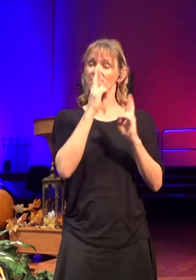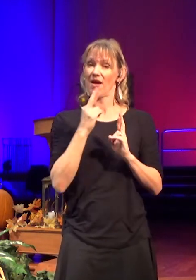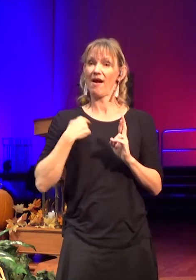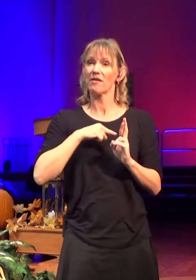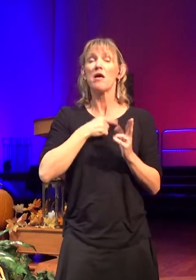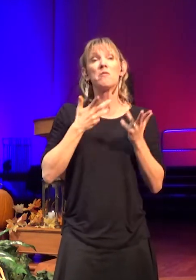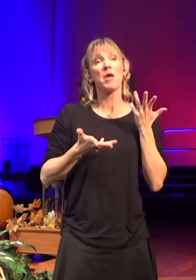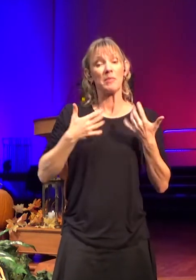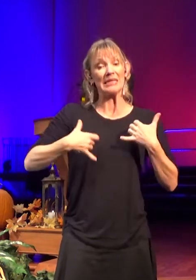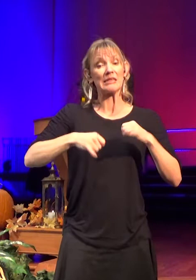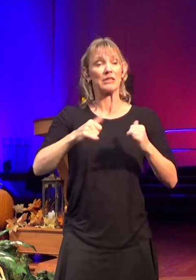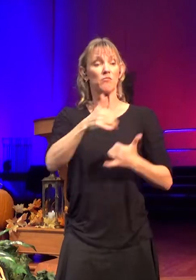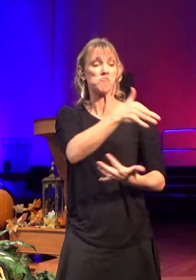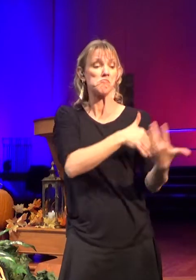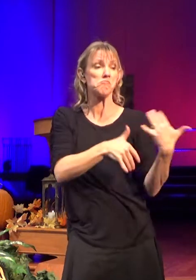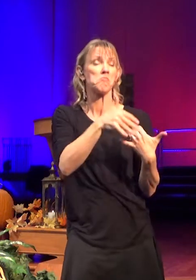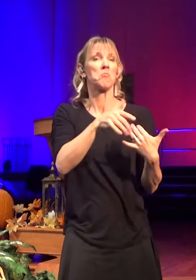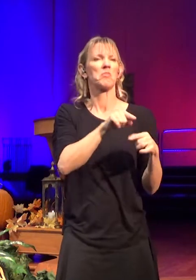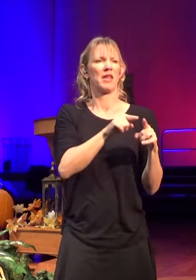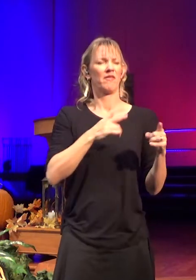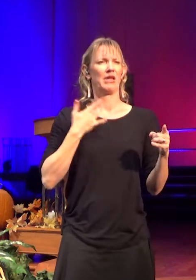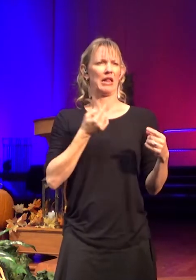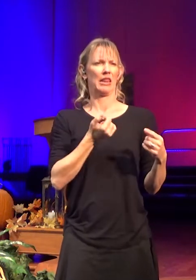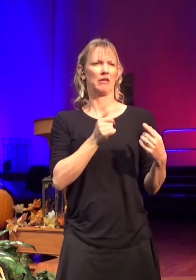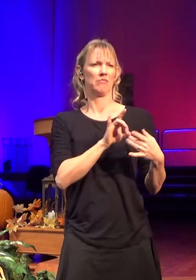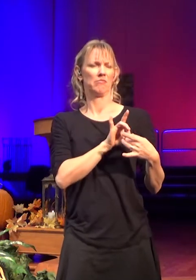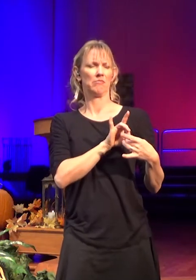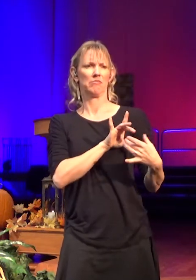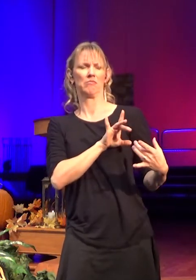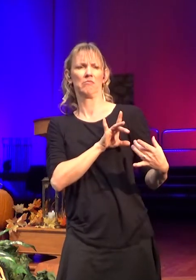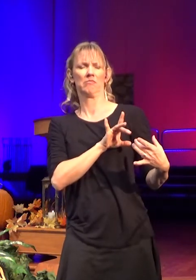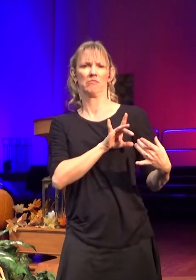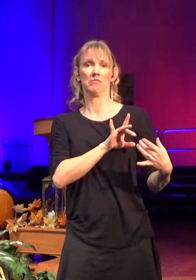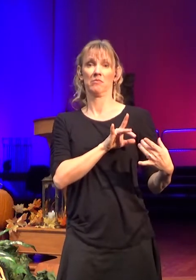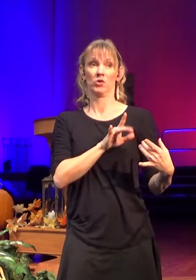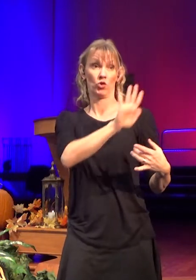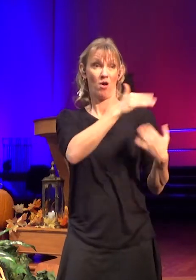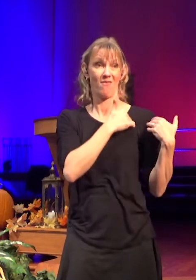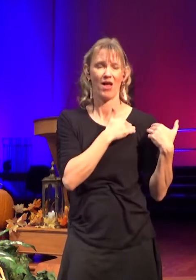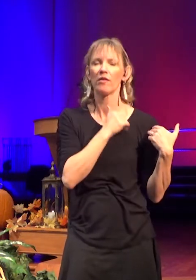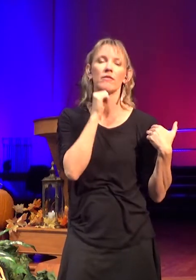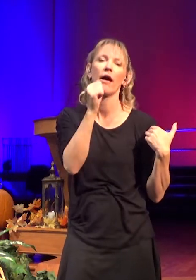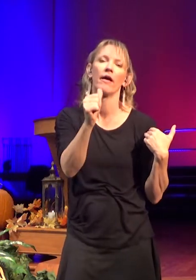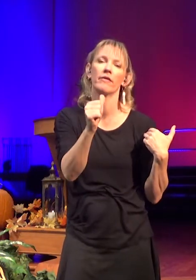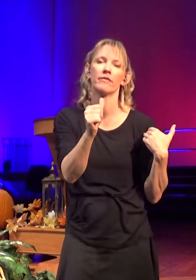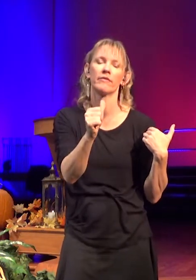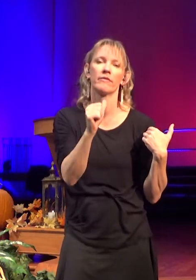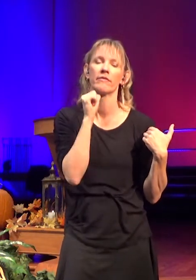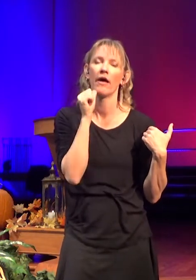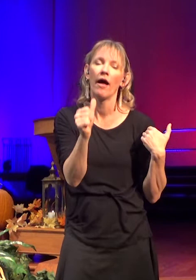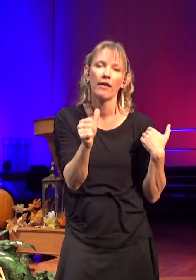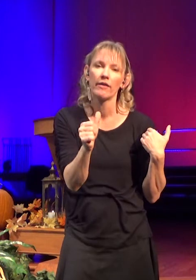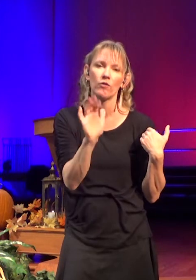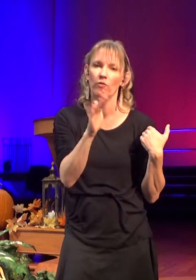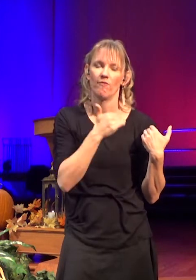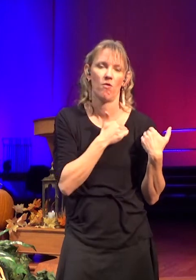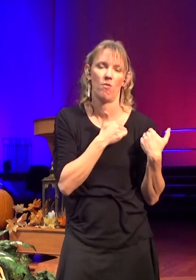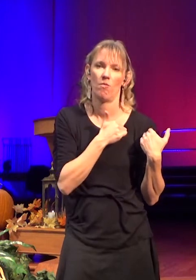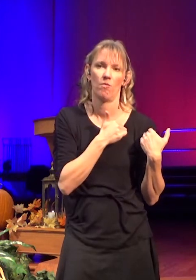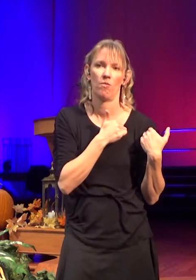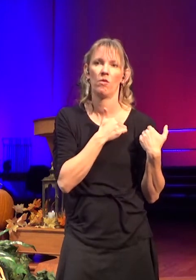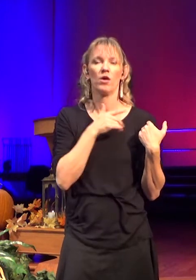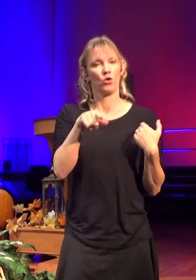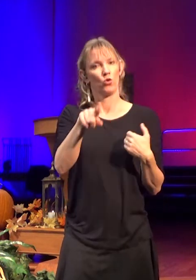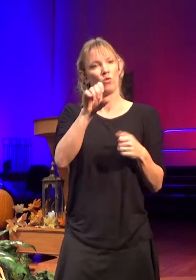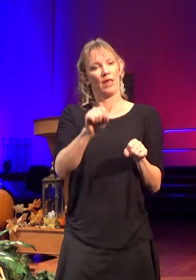hopefully they can respect us, and maybe we still hang out with them, but they can feel there's this disconnection. And it's not your fault.